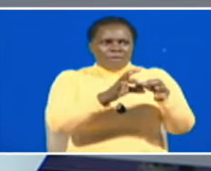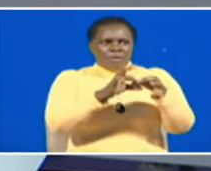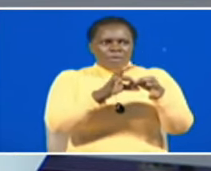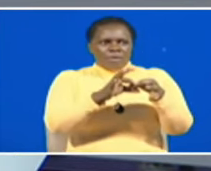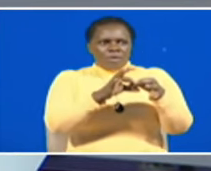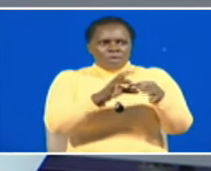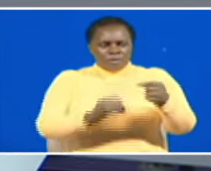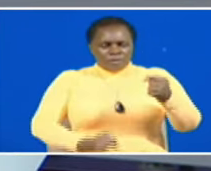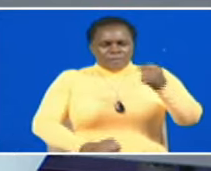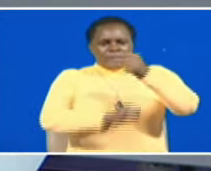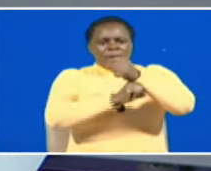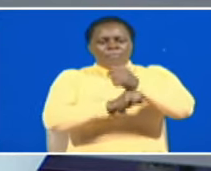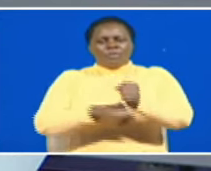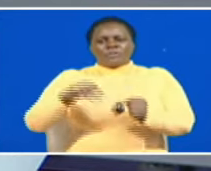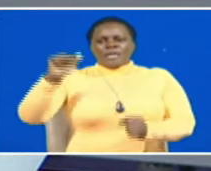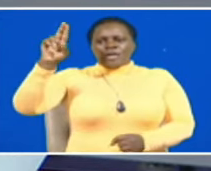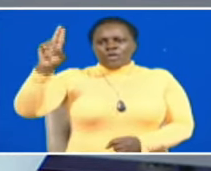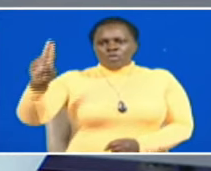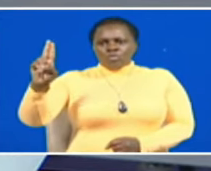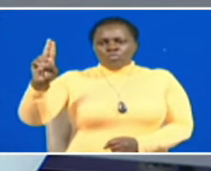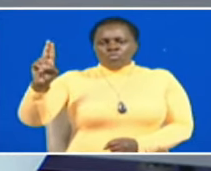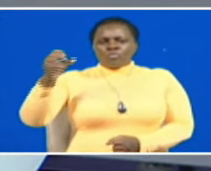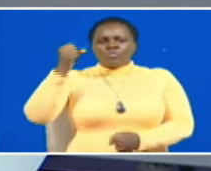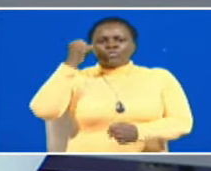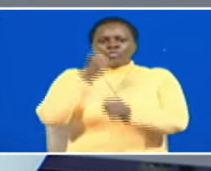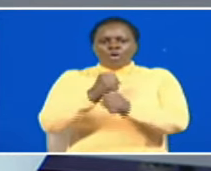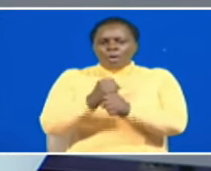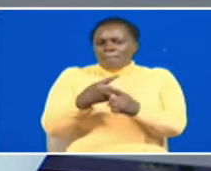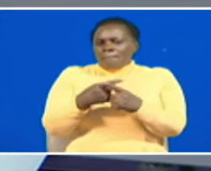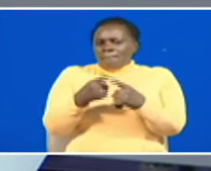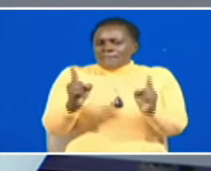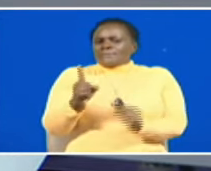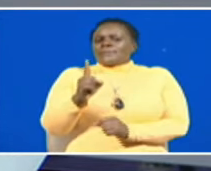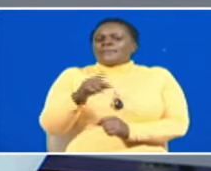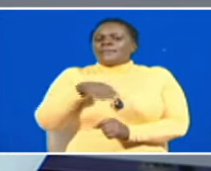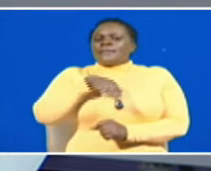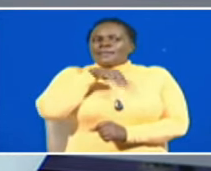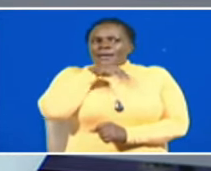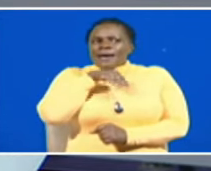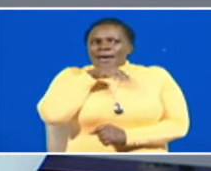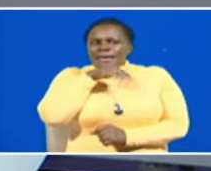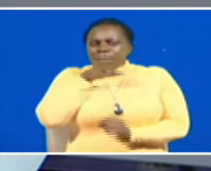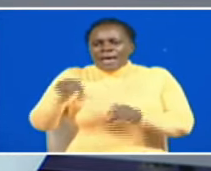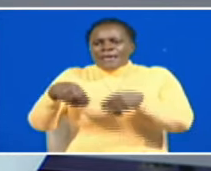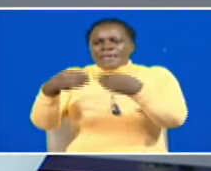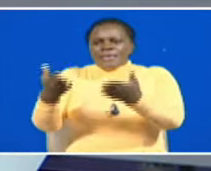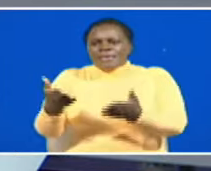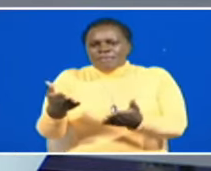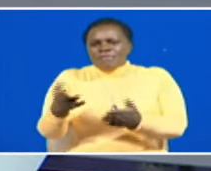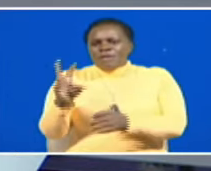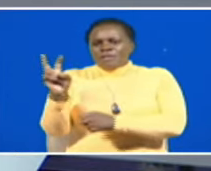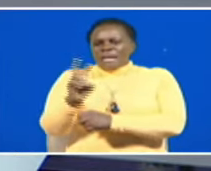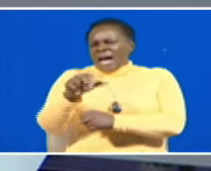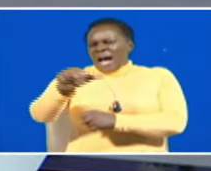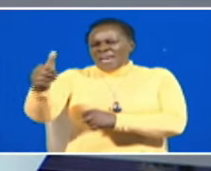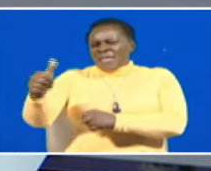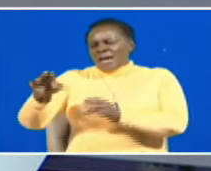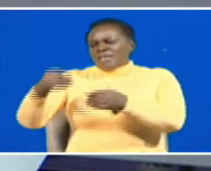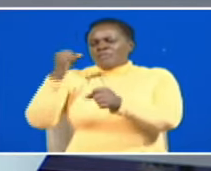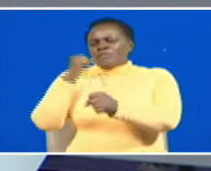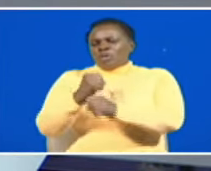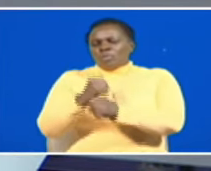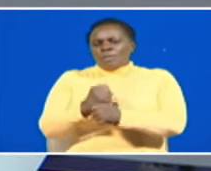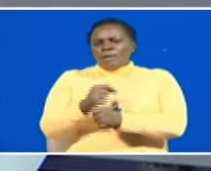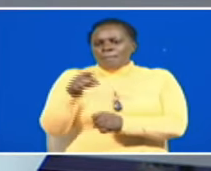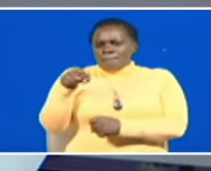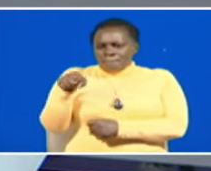his candidature for the AUC job, it appears Raila has left the role of keeping the government in check to his allies, with critics